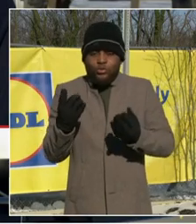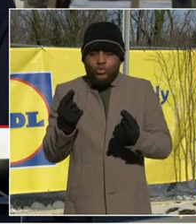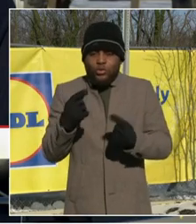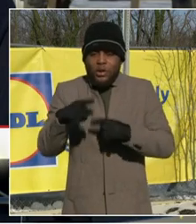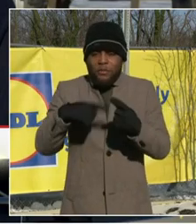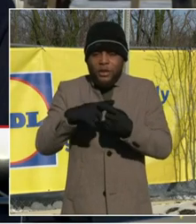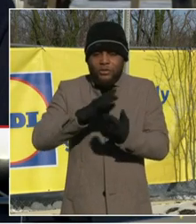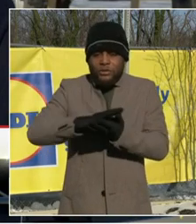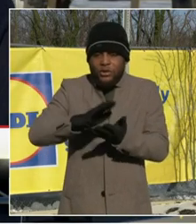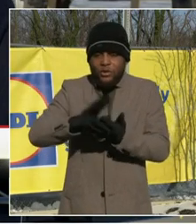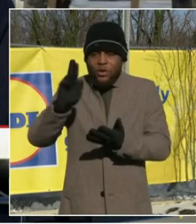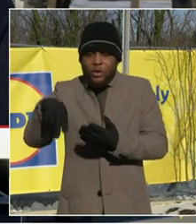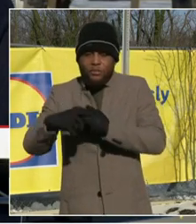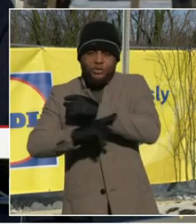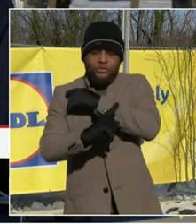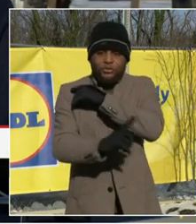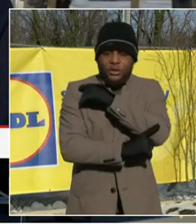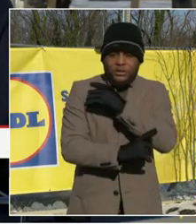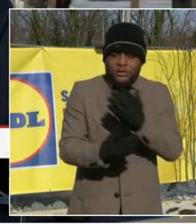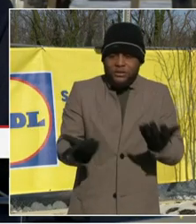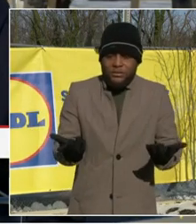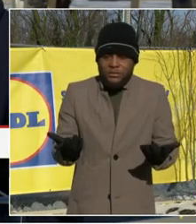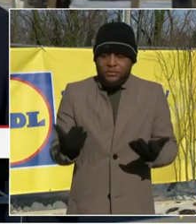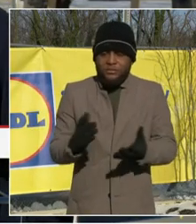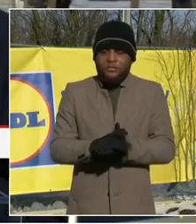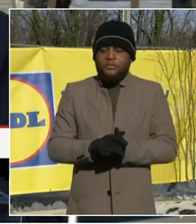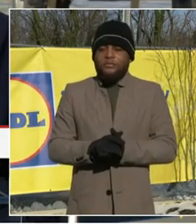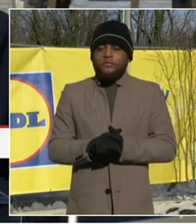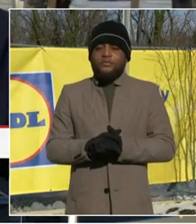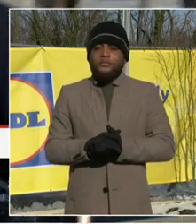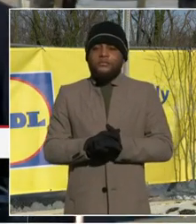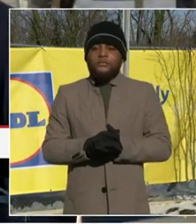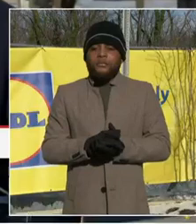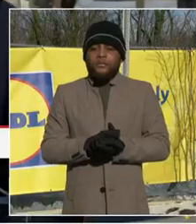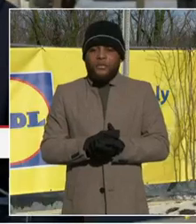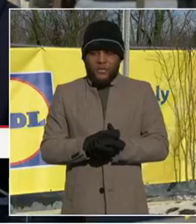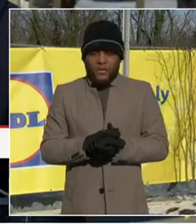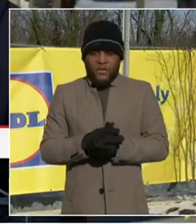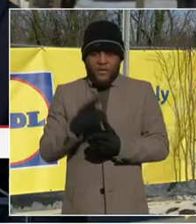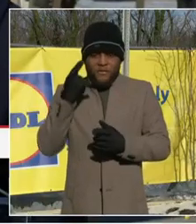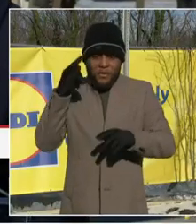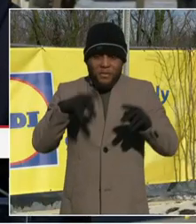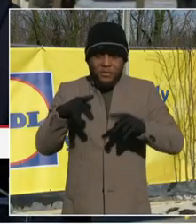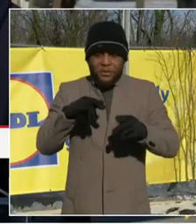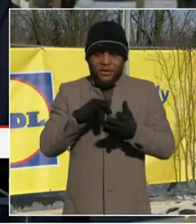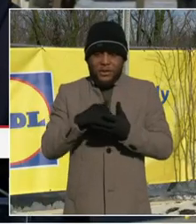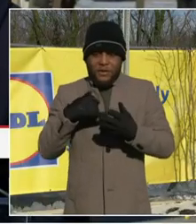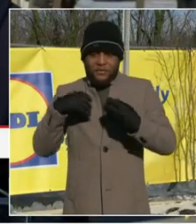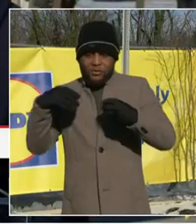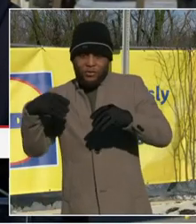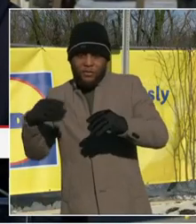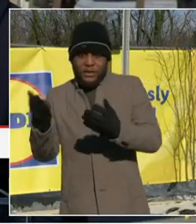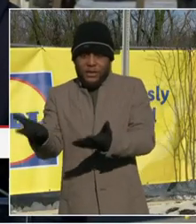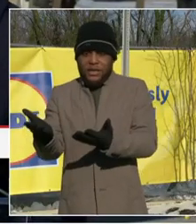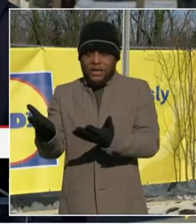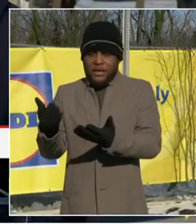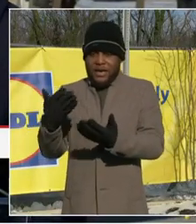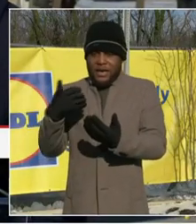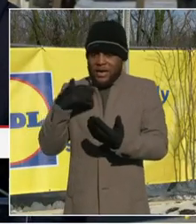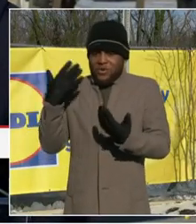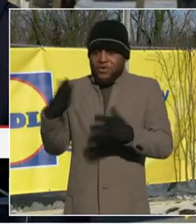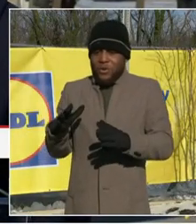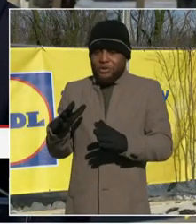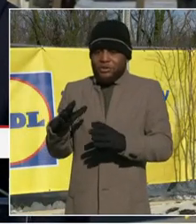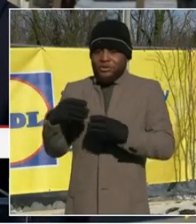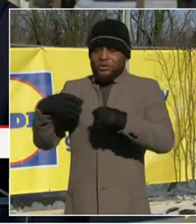to be at our grocery stores and shop there, but I don't want to shop in the Safeway because every time I go over there, I got to step over the